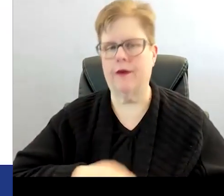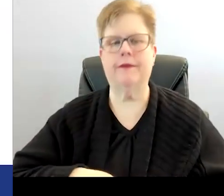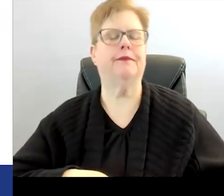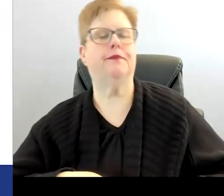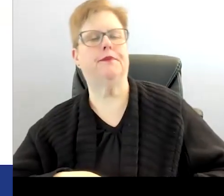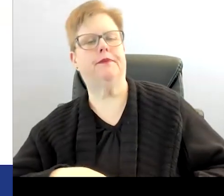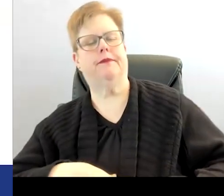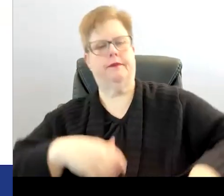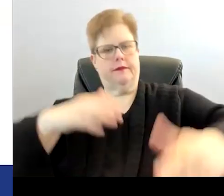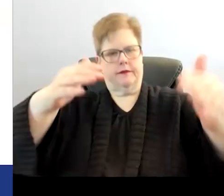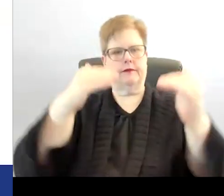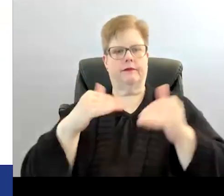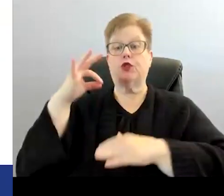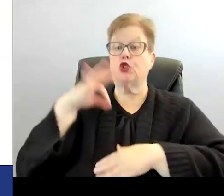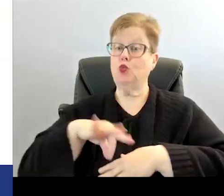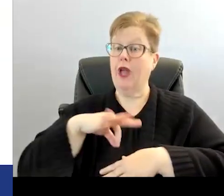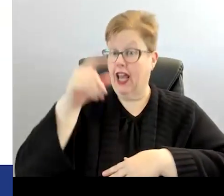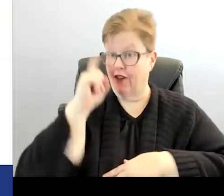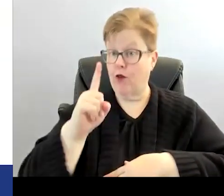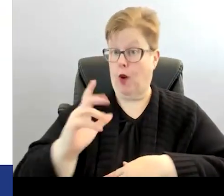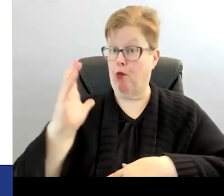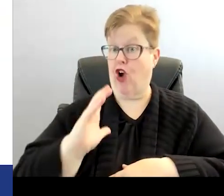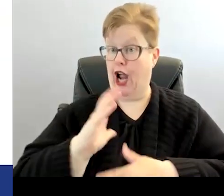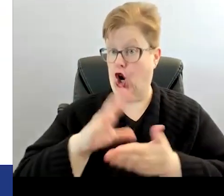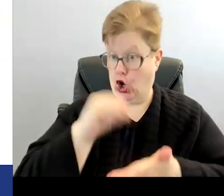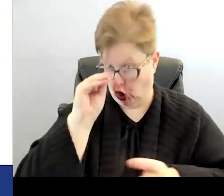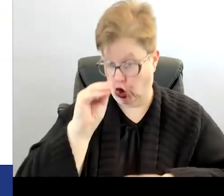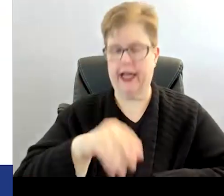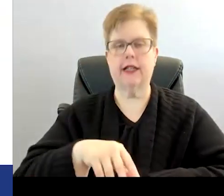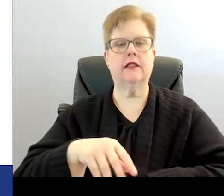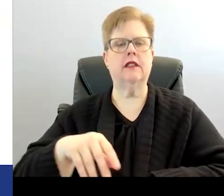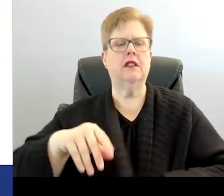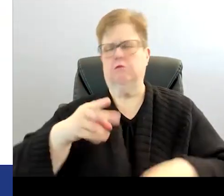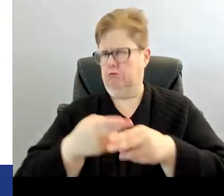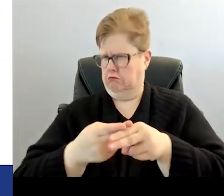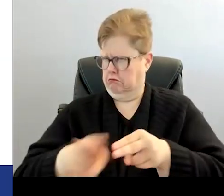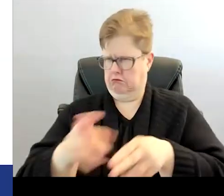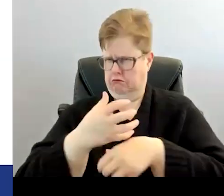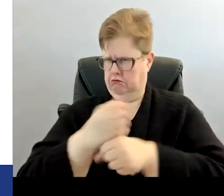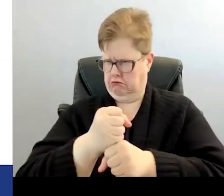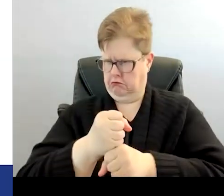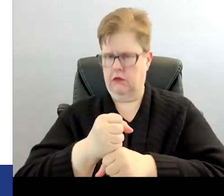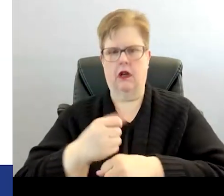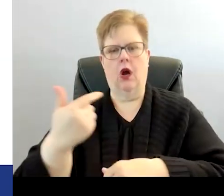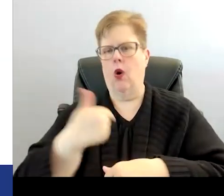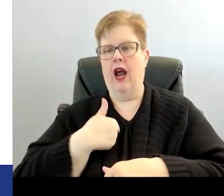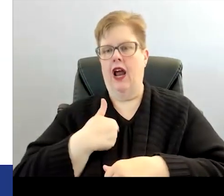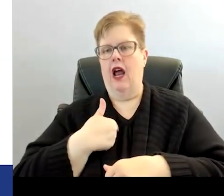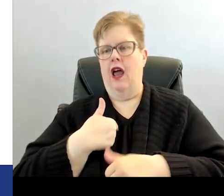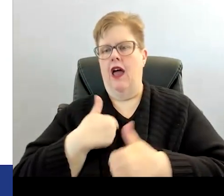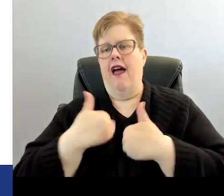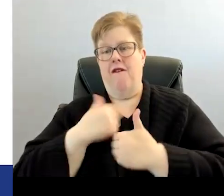Next, I want to tell you about credit for prior learning. And again, this is going to be just a brief overview. We have a whole